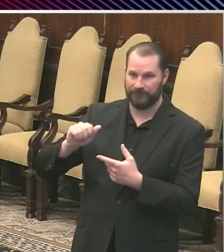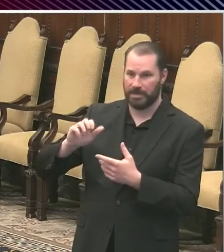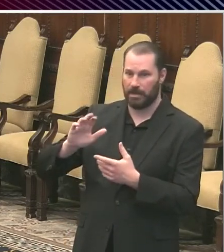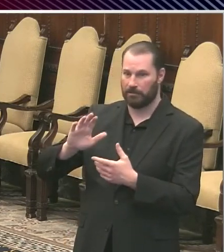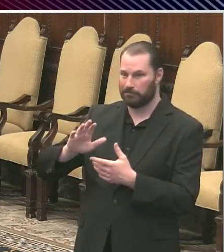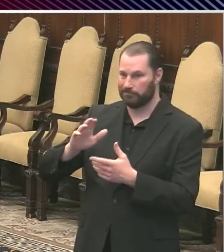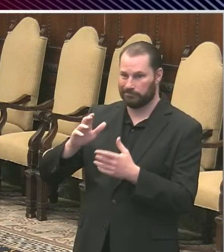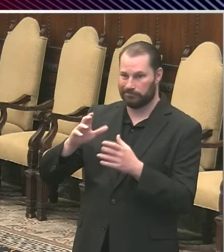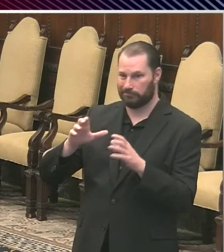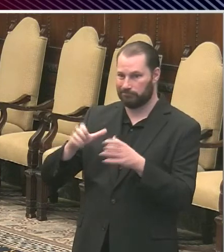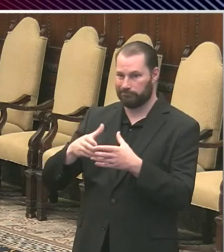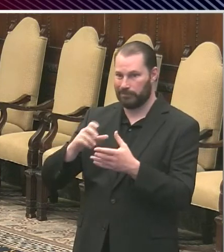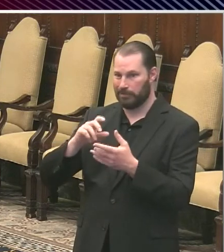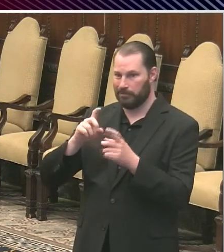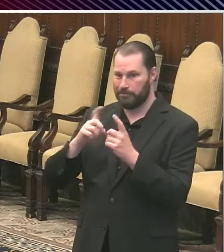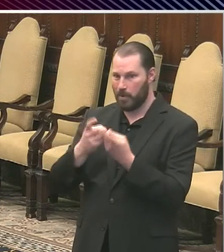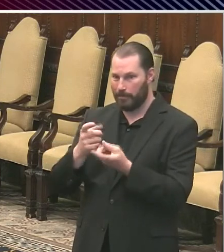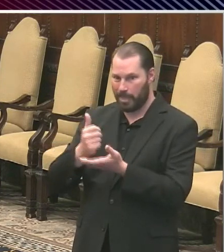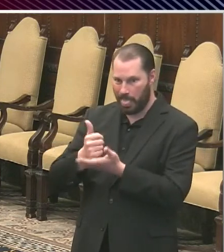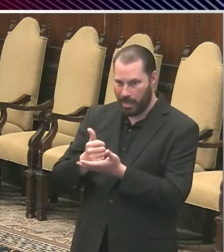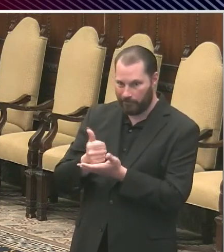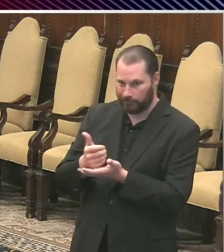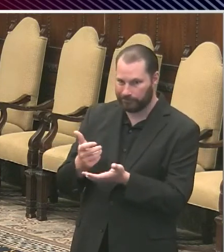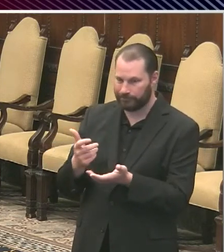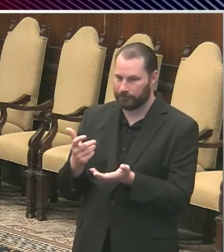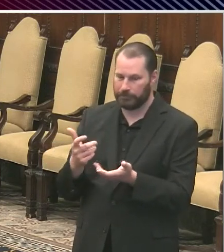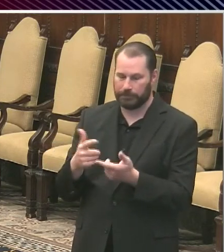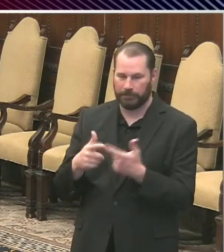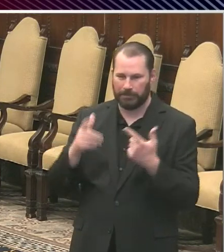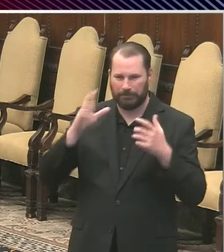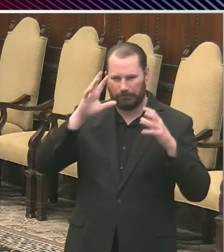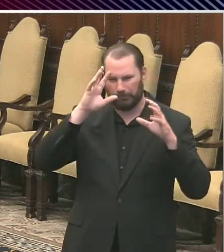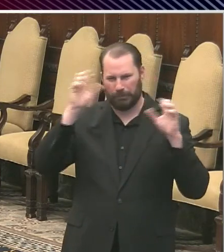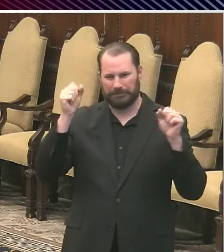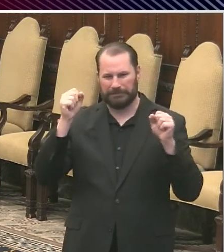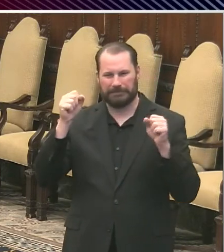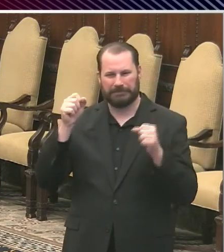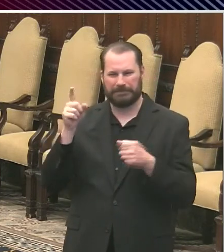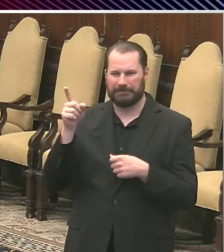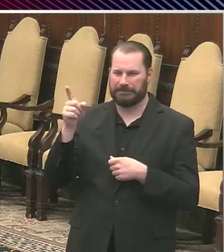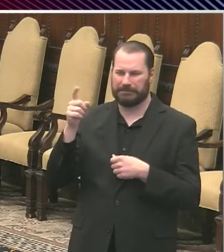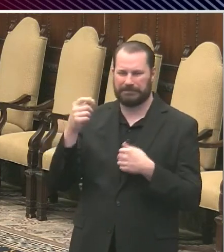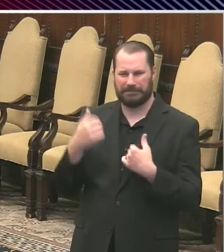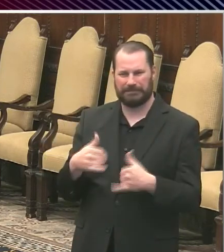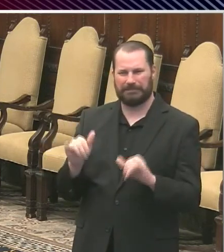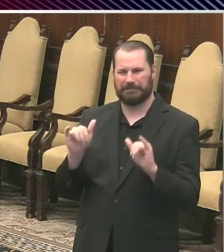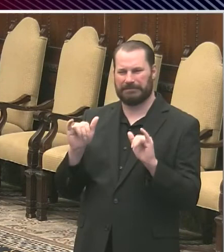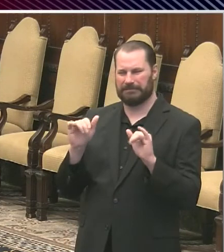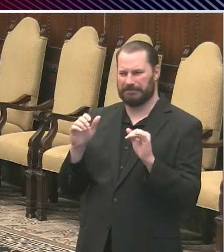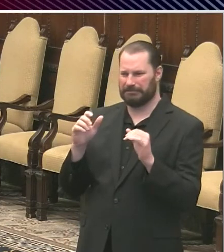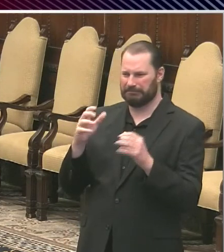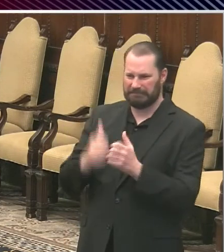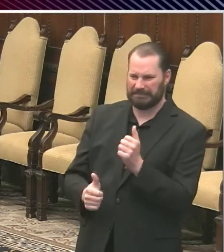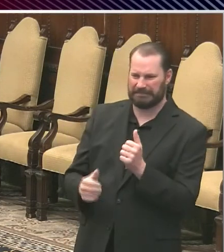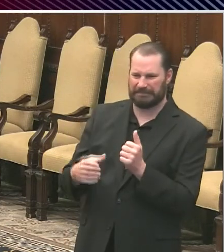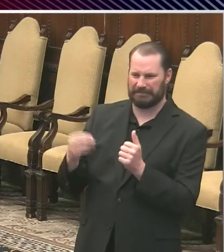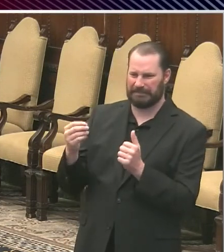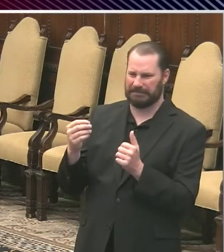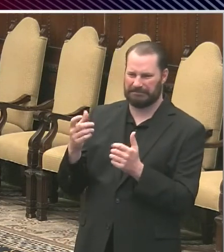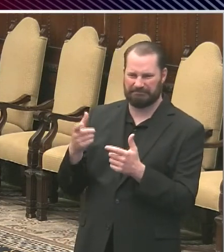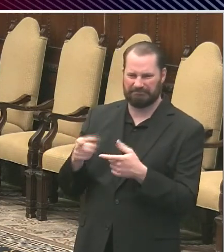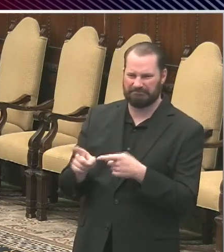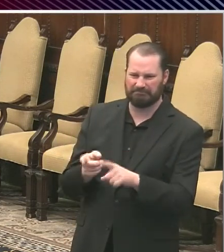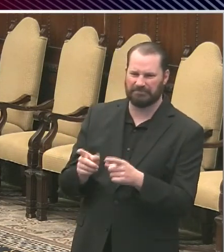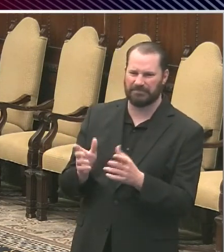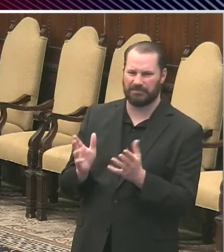to be mean-spirited and divisive at every turn. I can't speak for him, but we can begin to investigate what